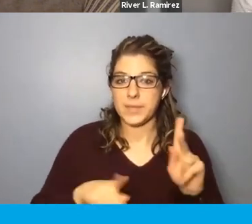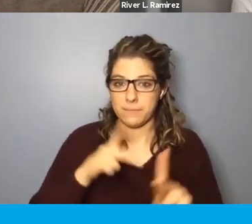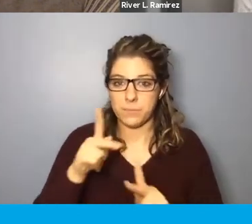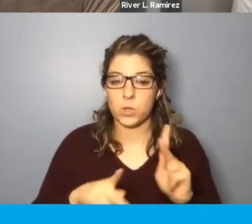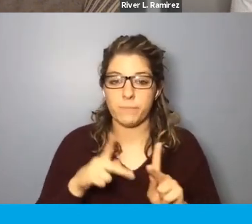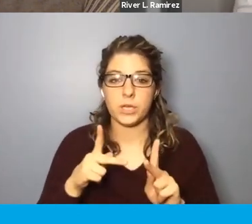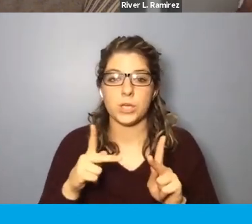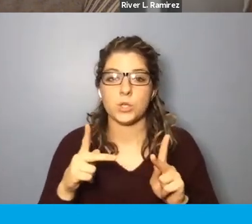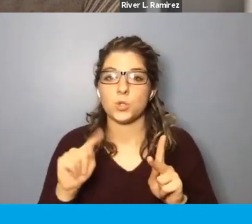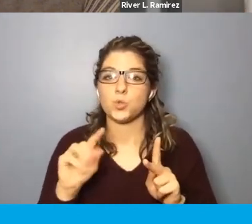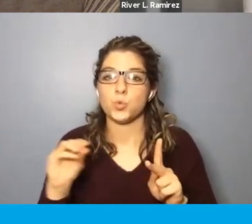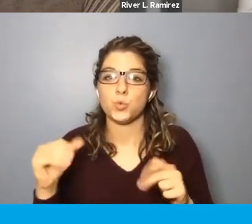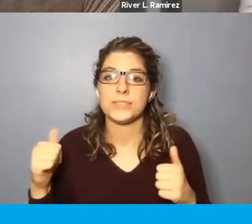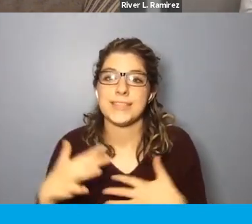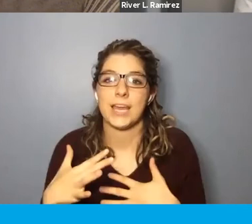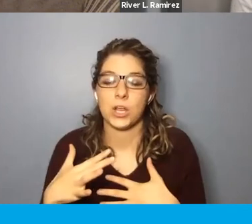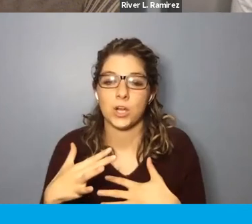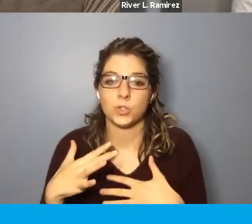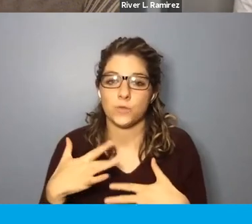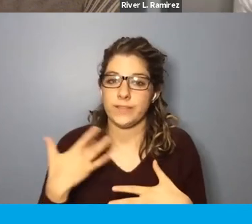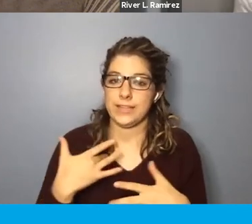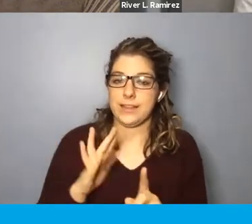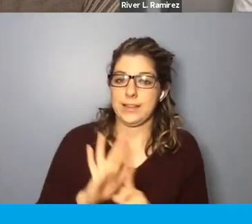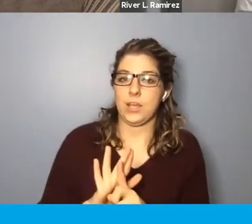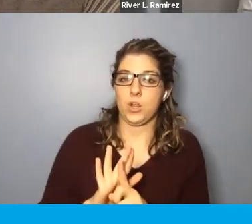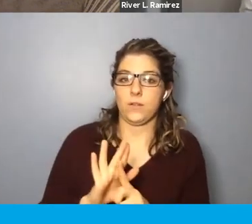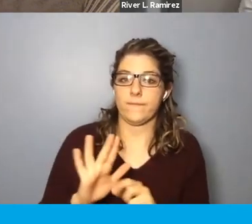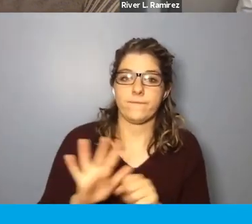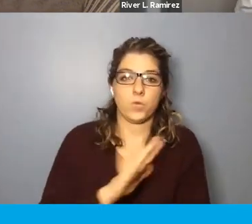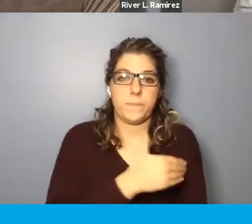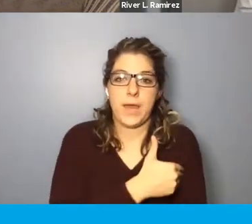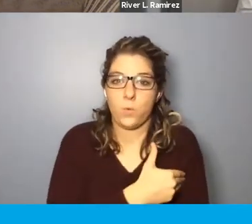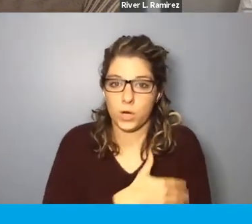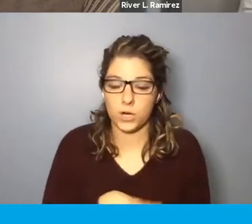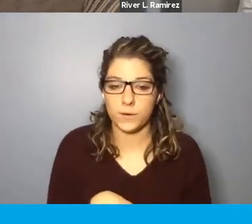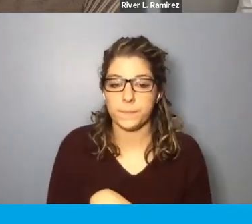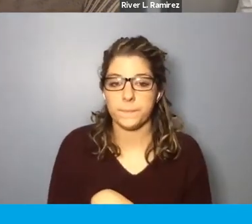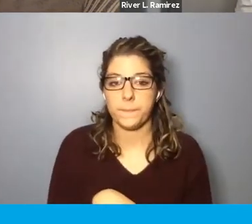too scared to feel their full power.